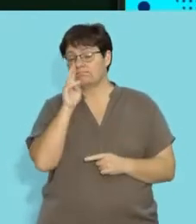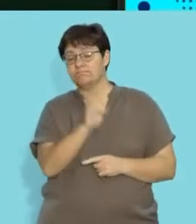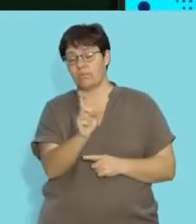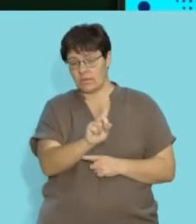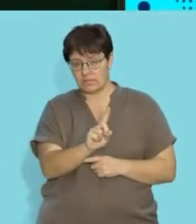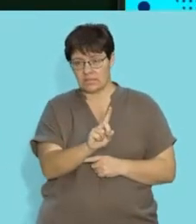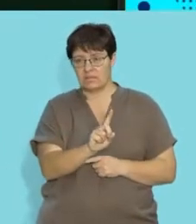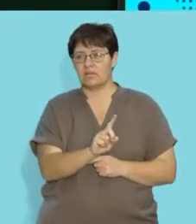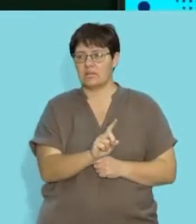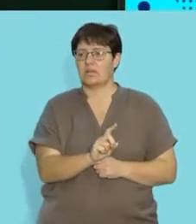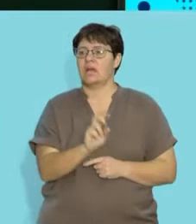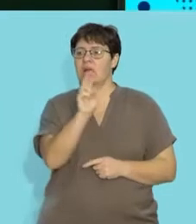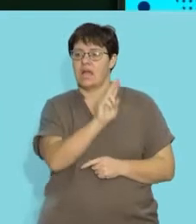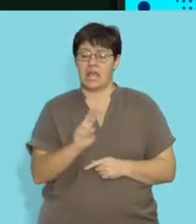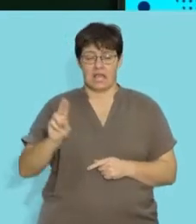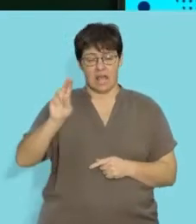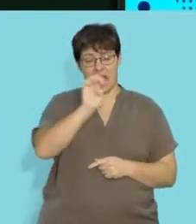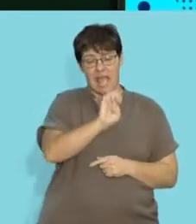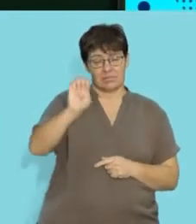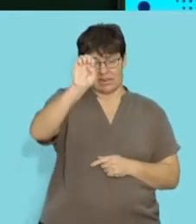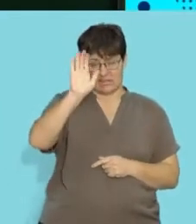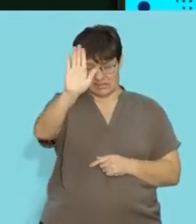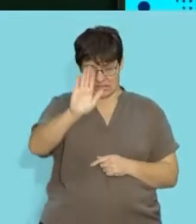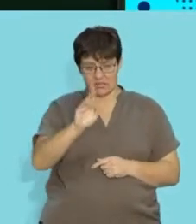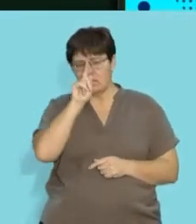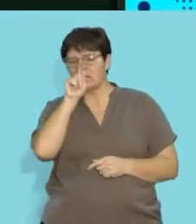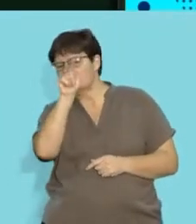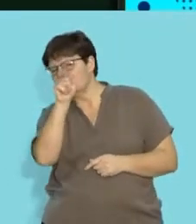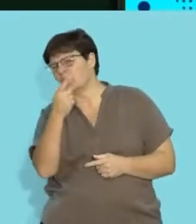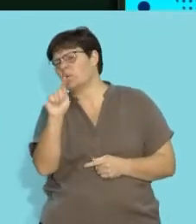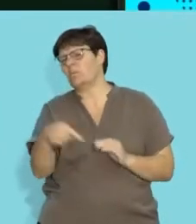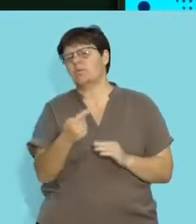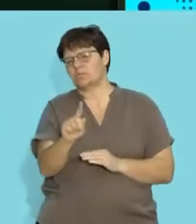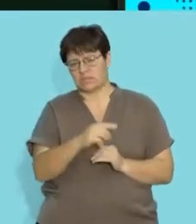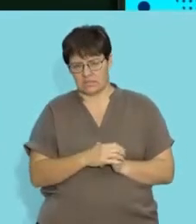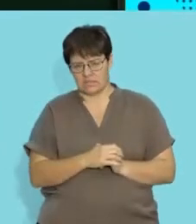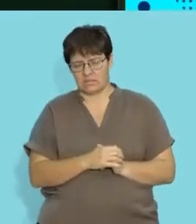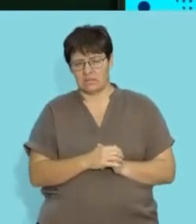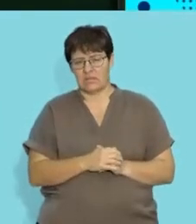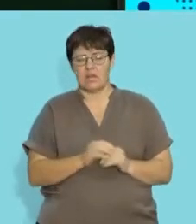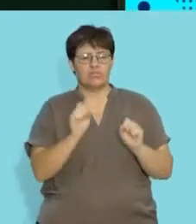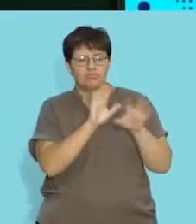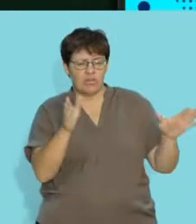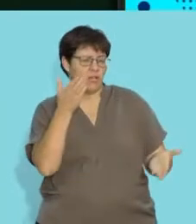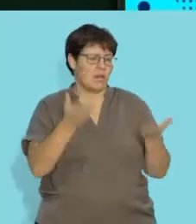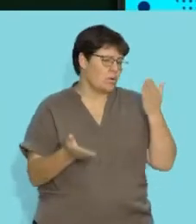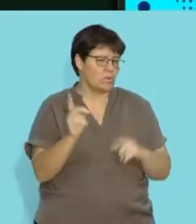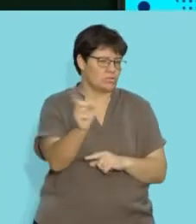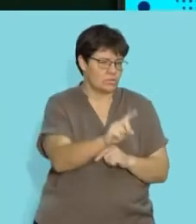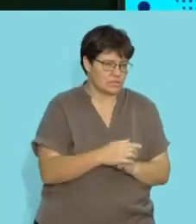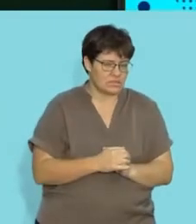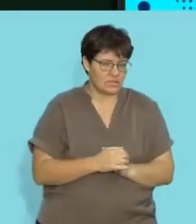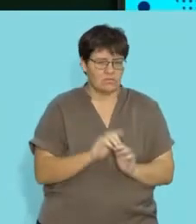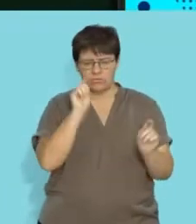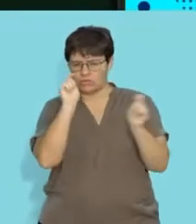look at an exponential function and try to see what it is all about, what is the general equation,